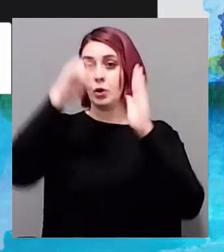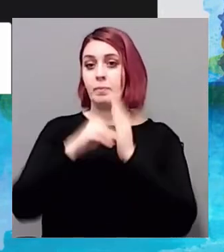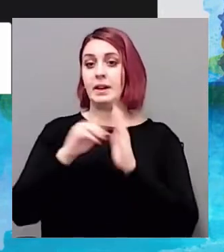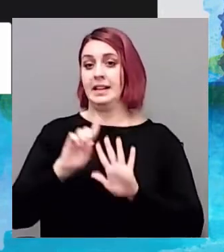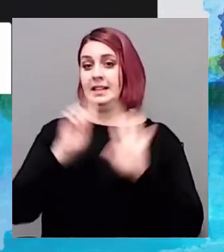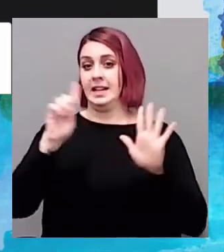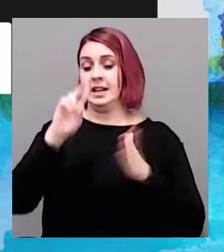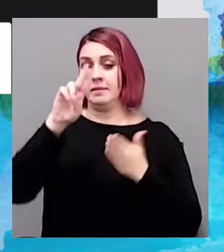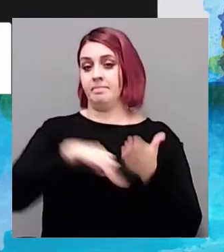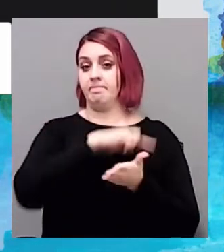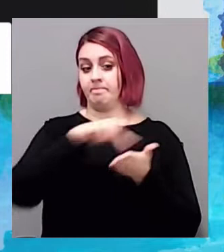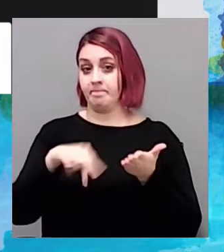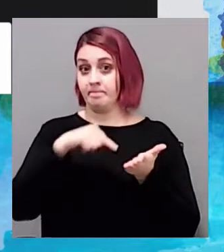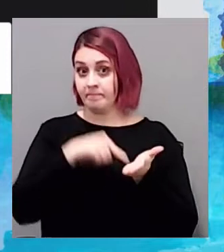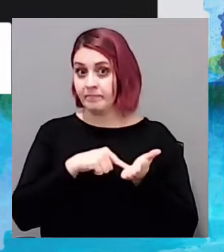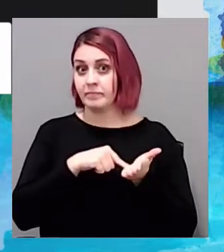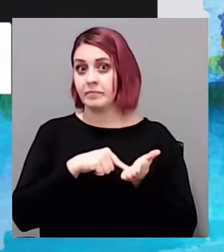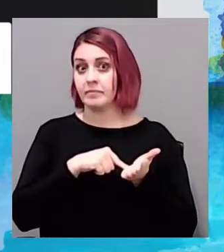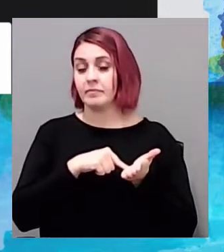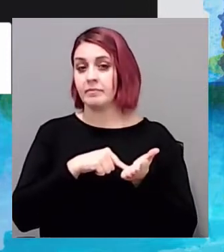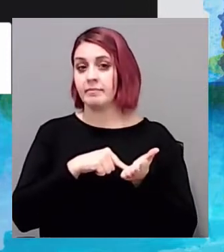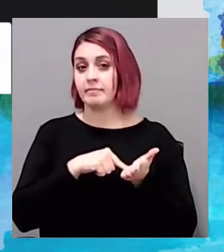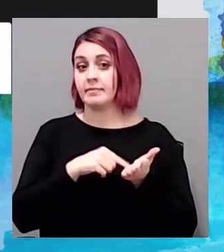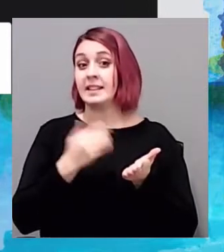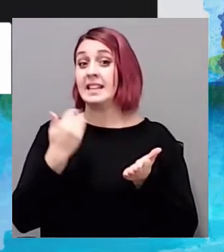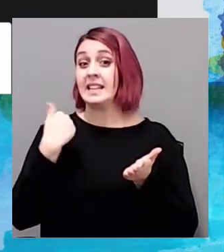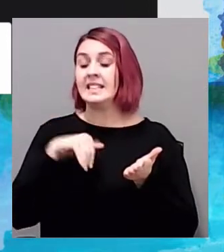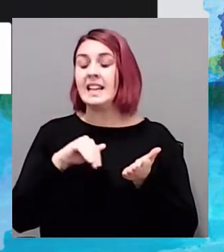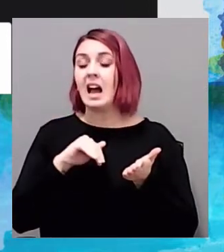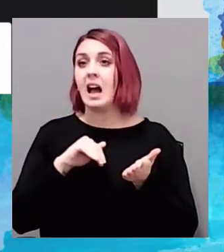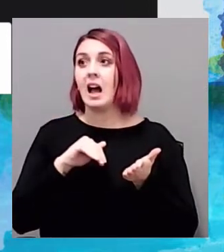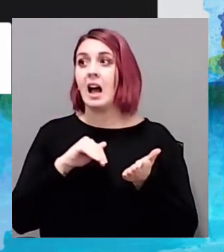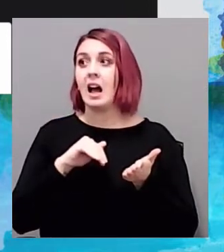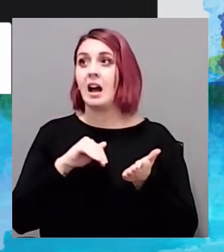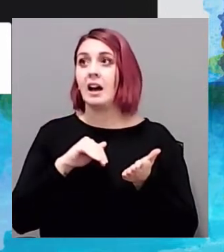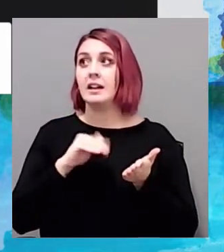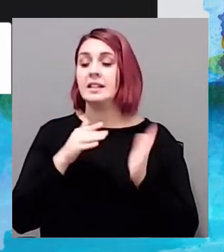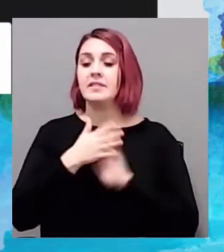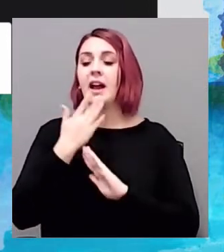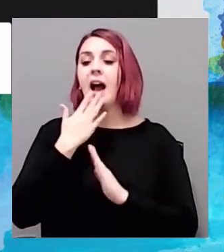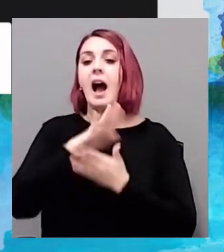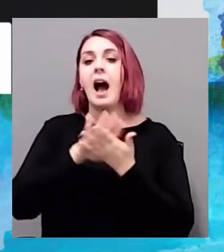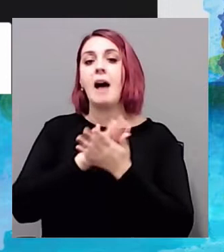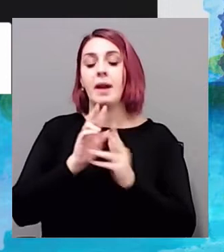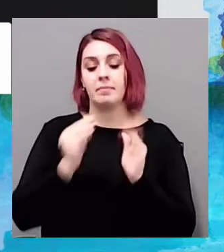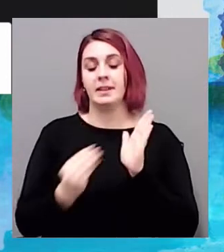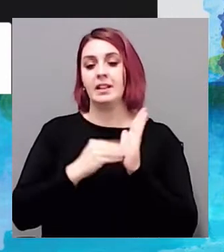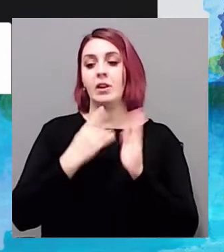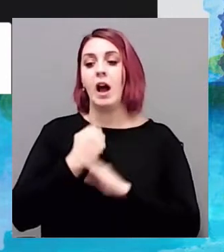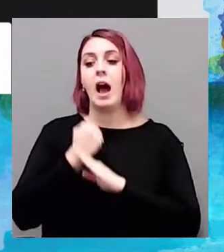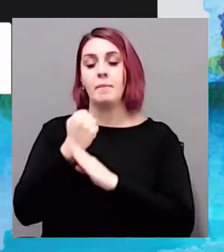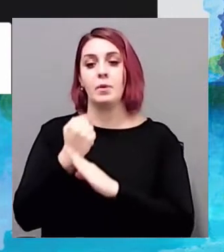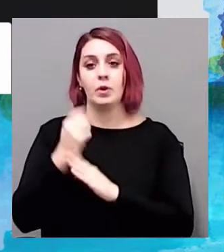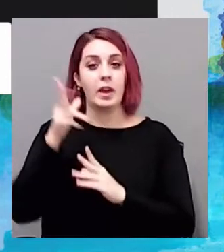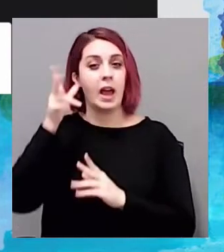in the International Convention on the Rights of People with Disabilities, they've included this video description for